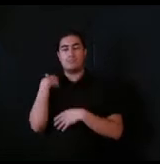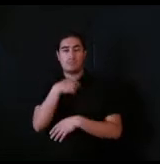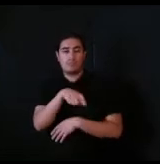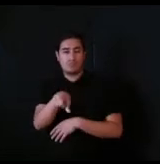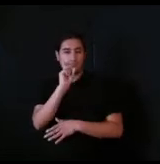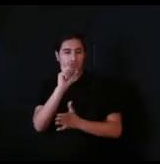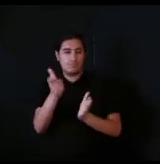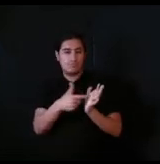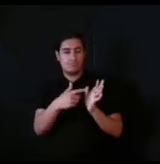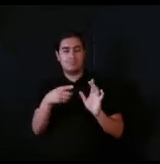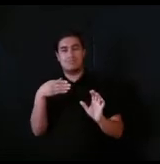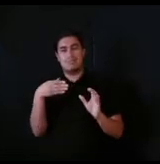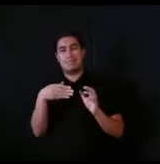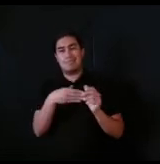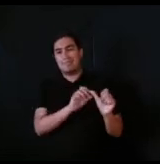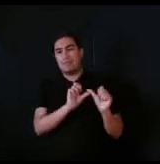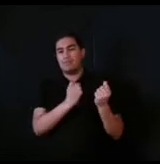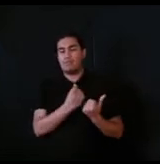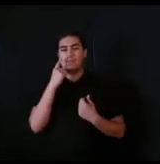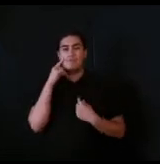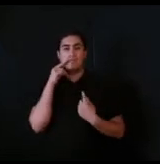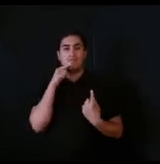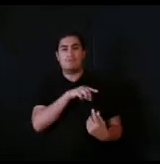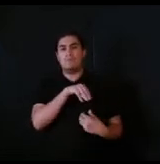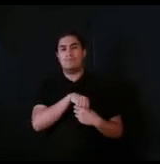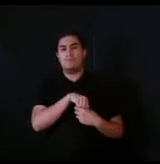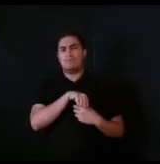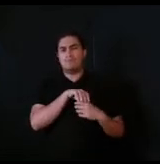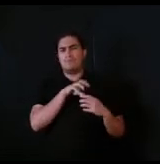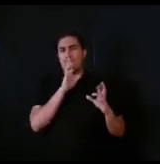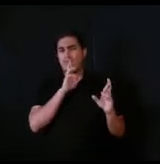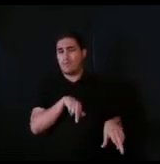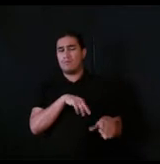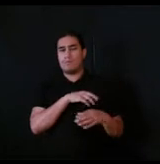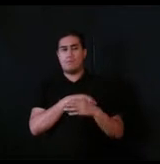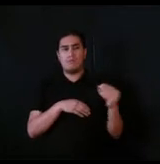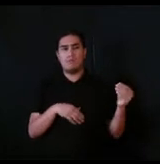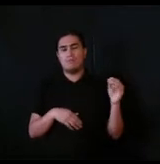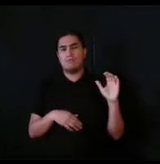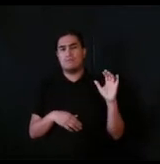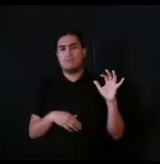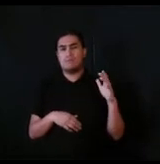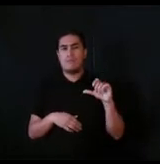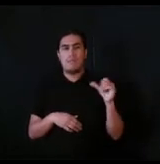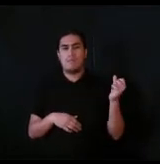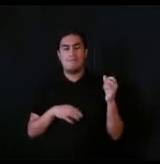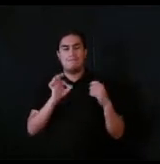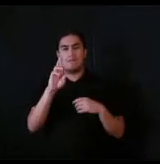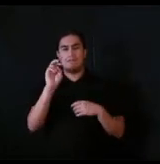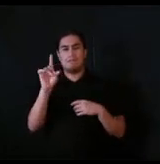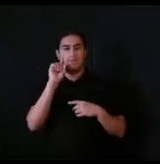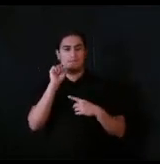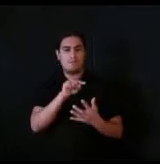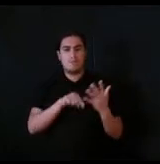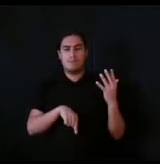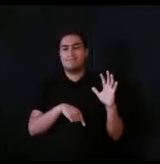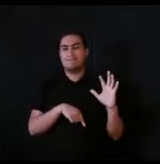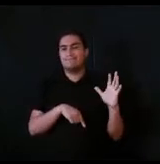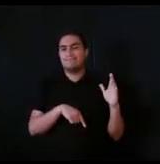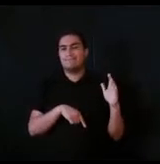sql lead agency for the projects identified in the report and some funds for a